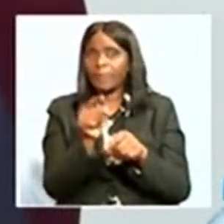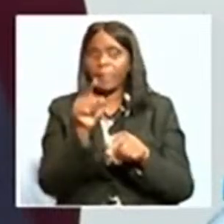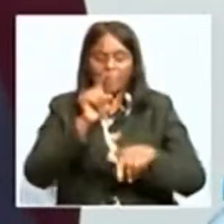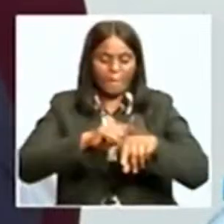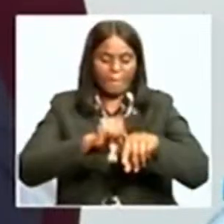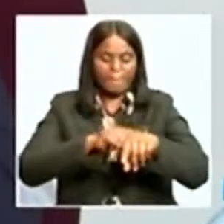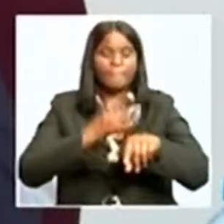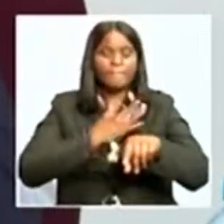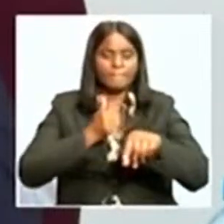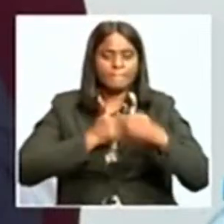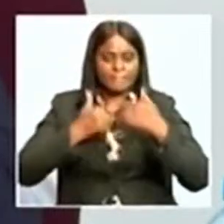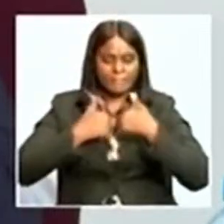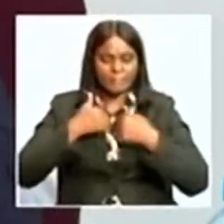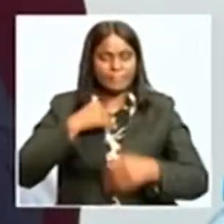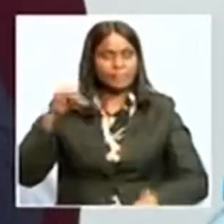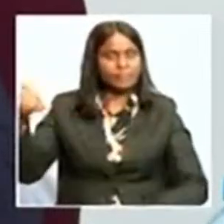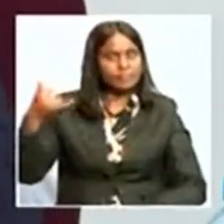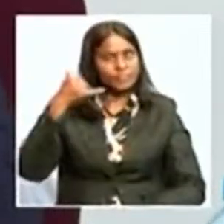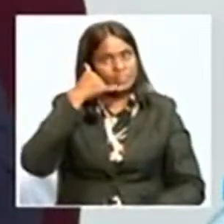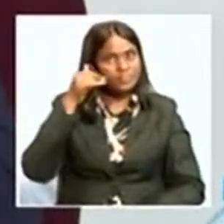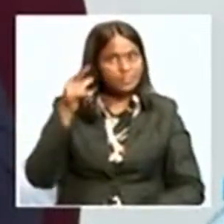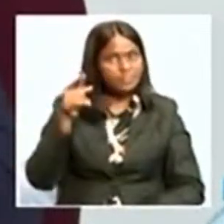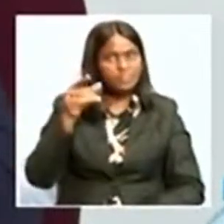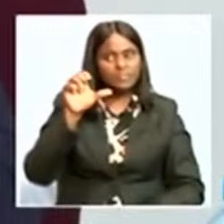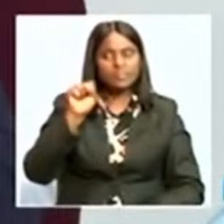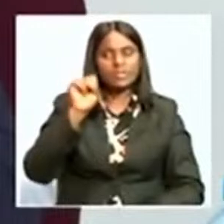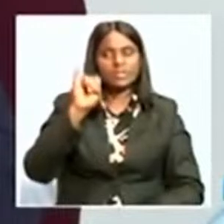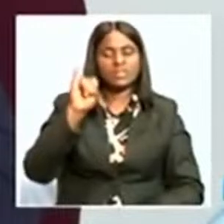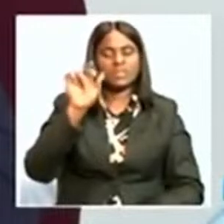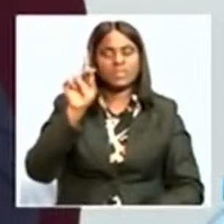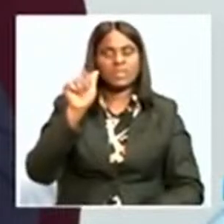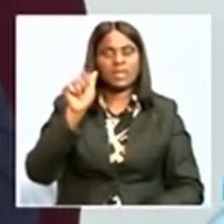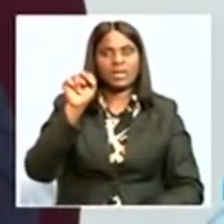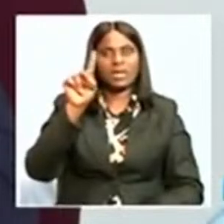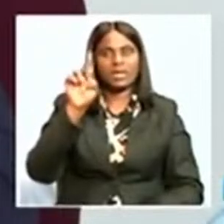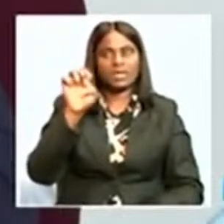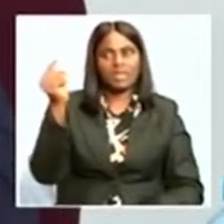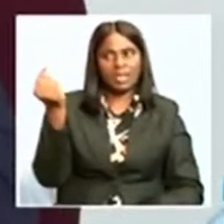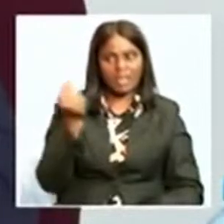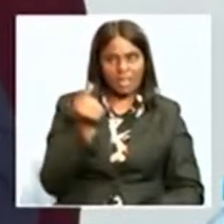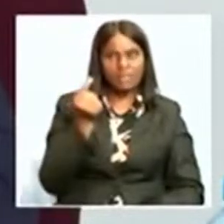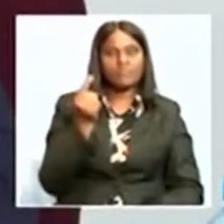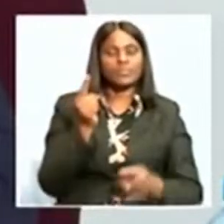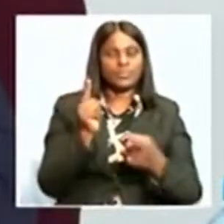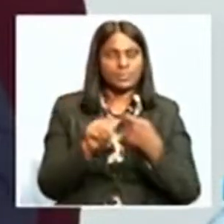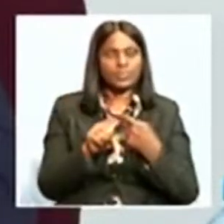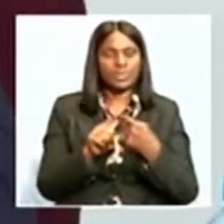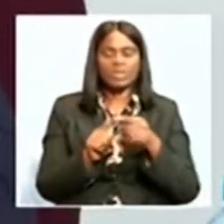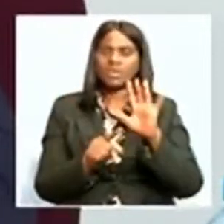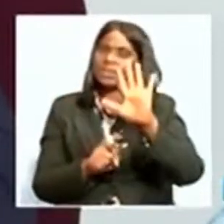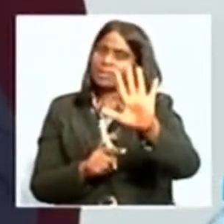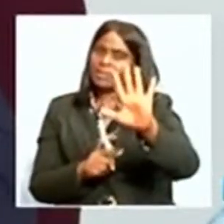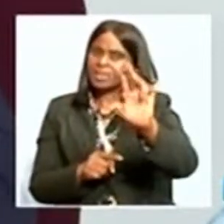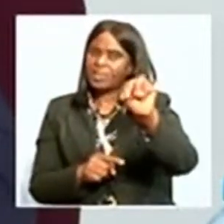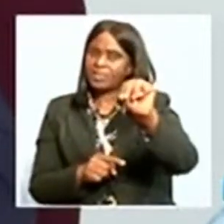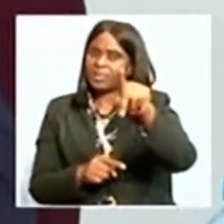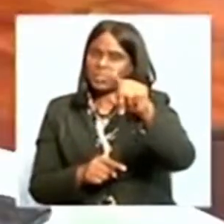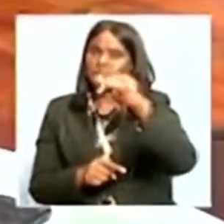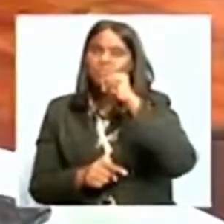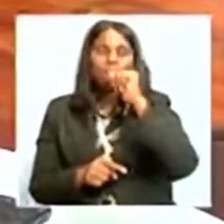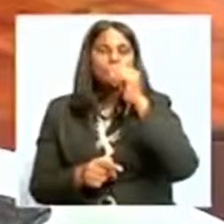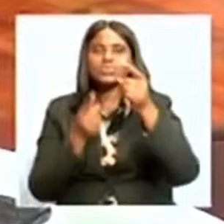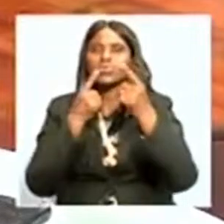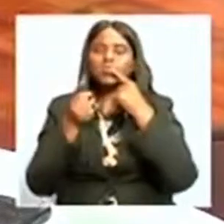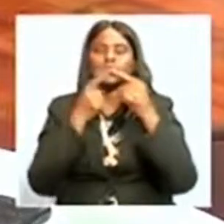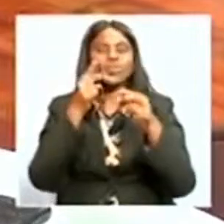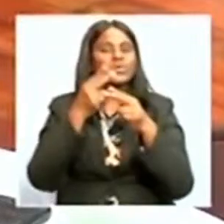times I had to call Mr. Sigande to come to my rescue. You may not mention names at